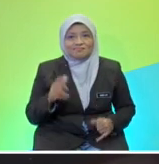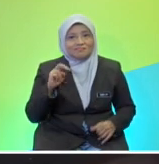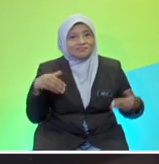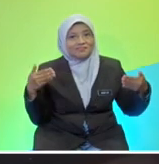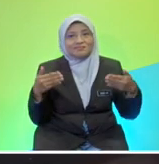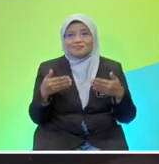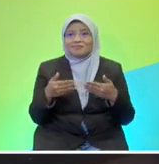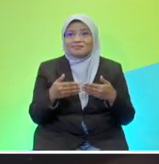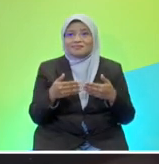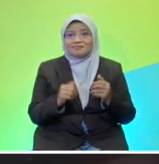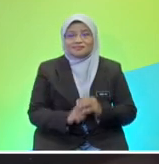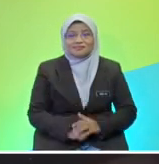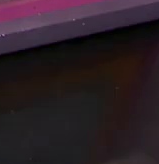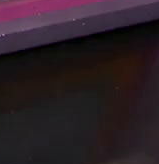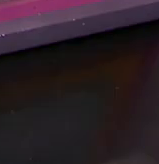EduwebTV KPM.